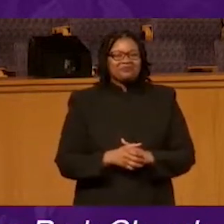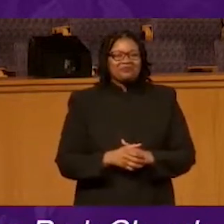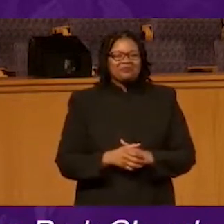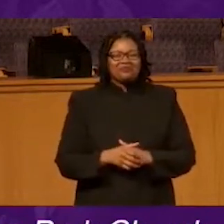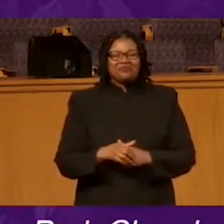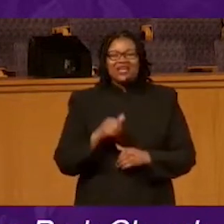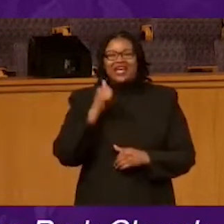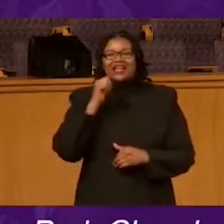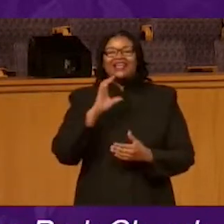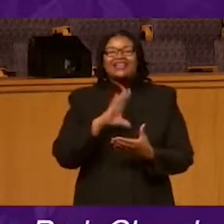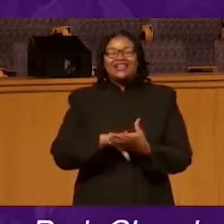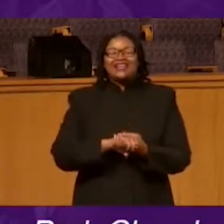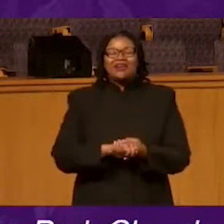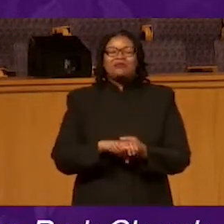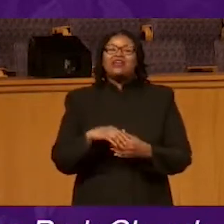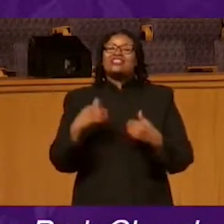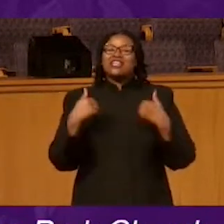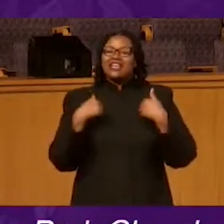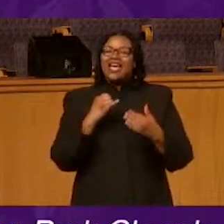She had it. And